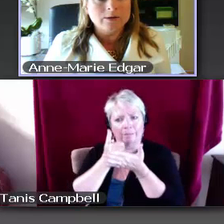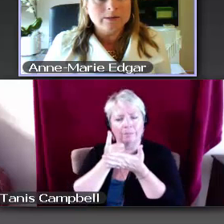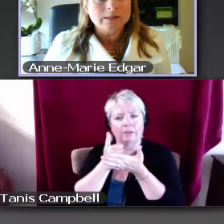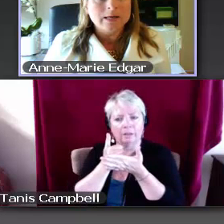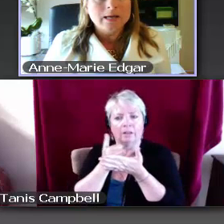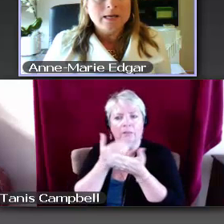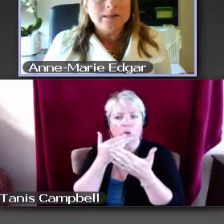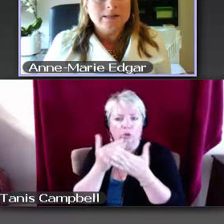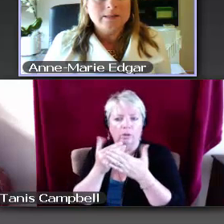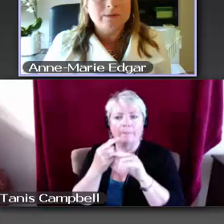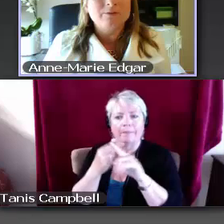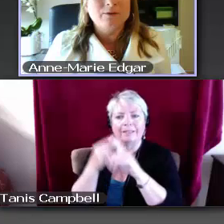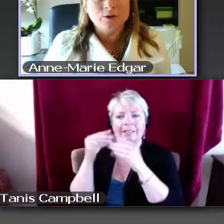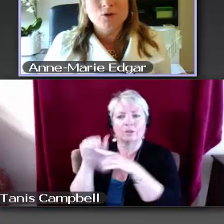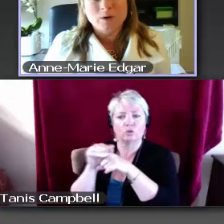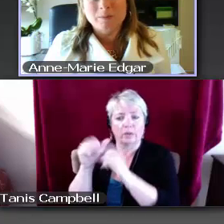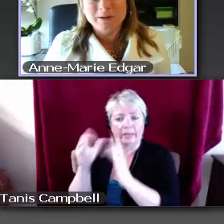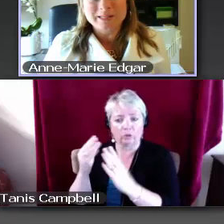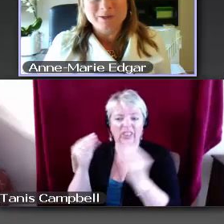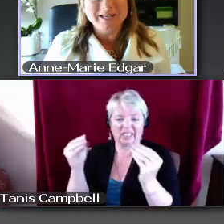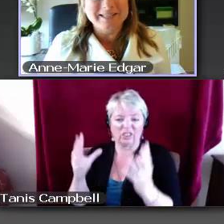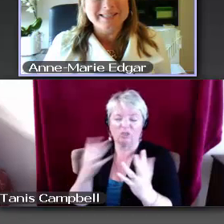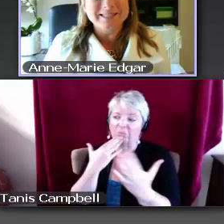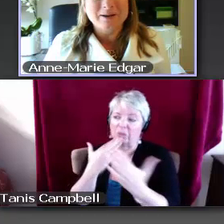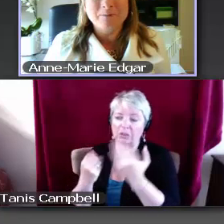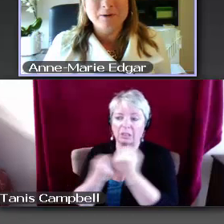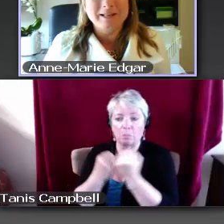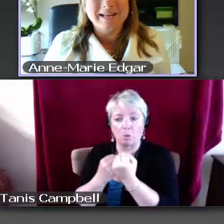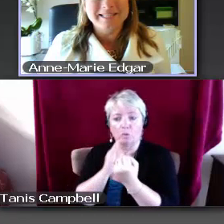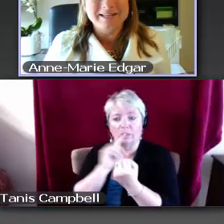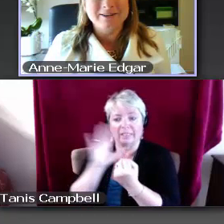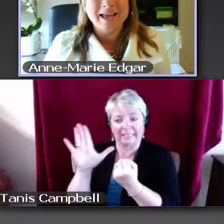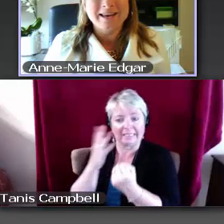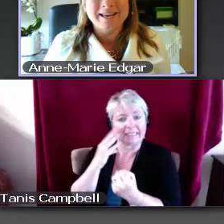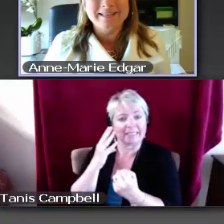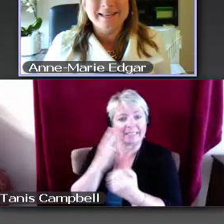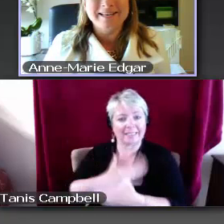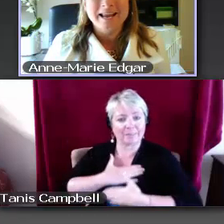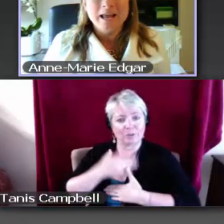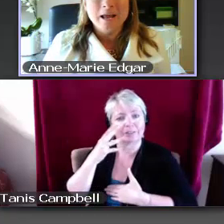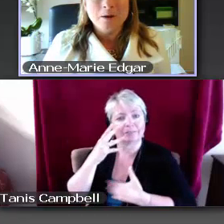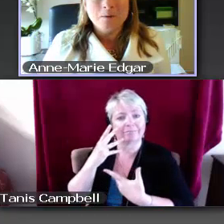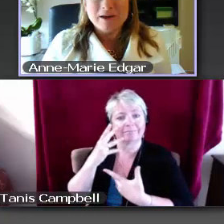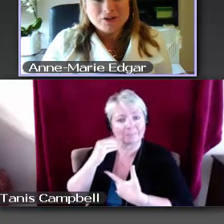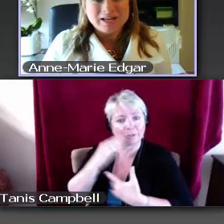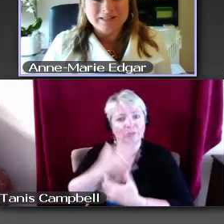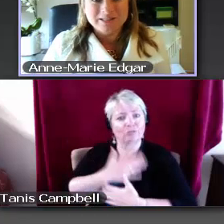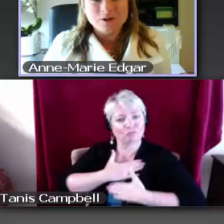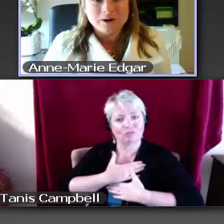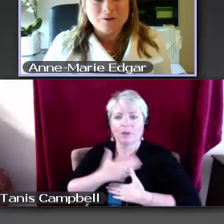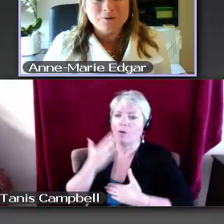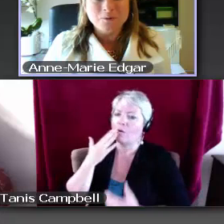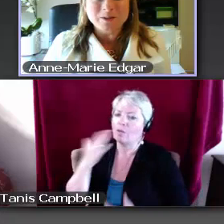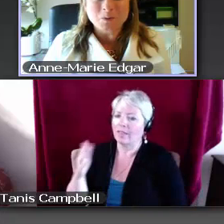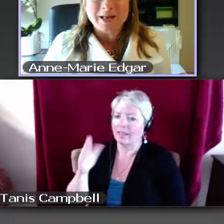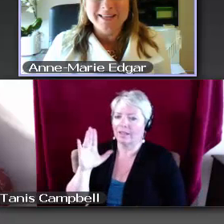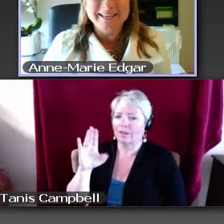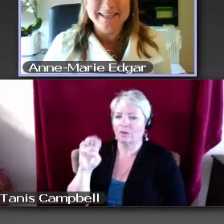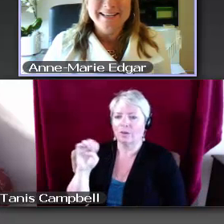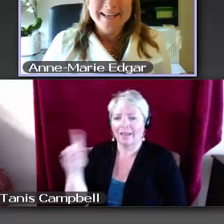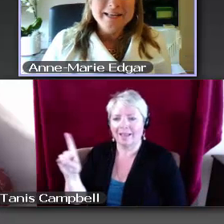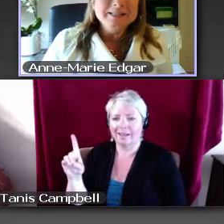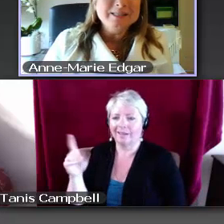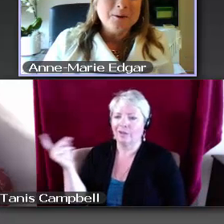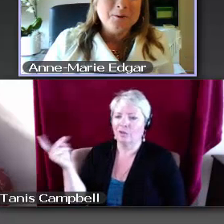the trainers. He says it was a very enjoyable experience. I'm really glad to hear that, Ed, and we've had a chance to talk on the phone as